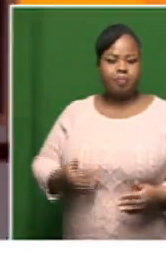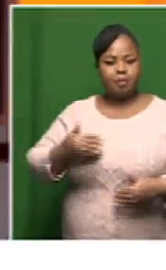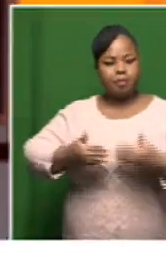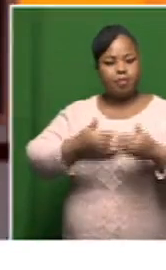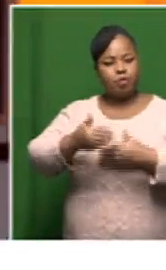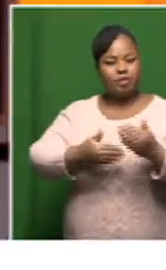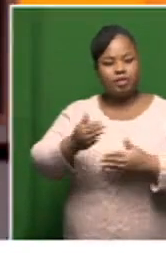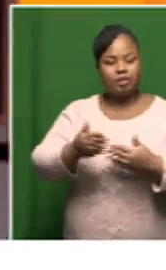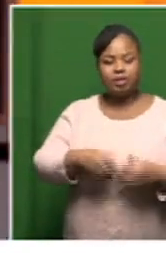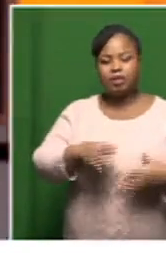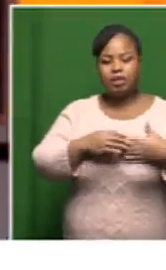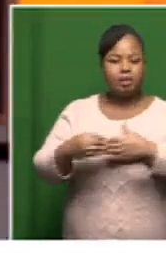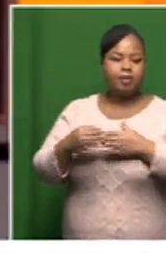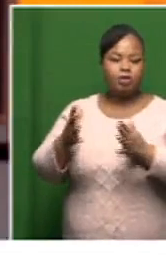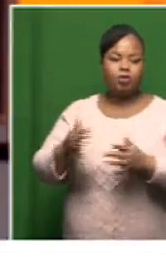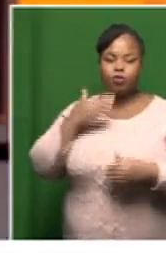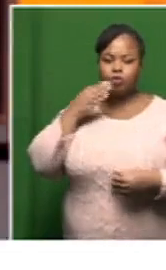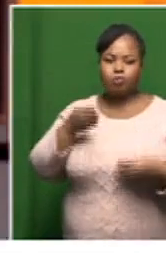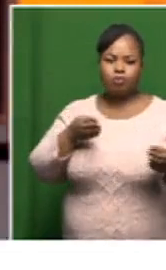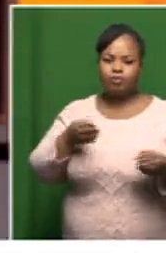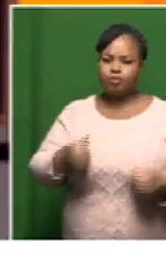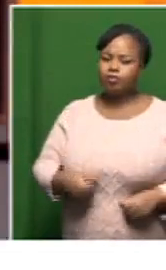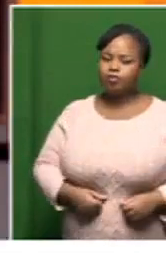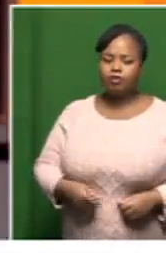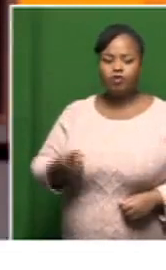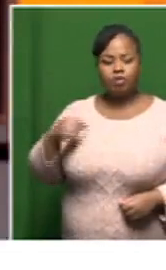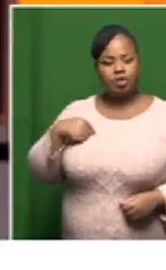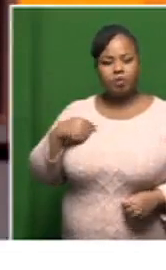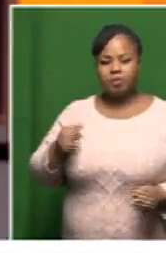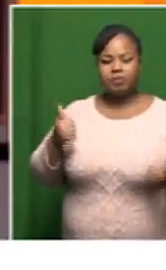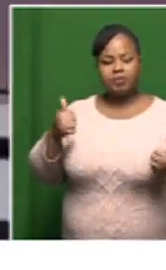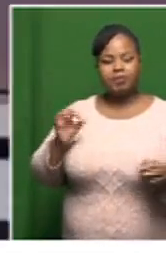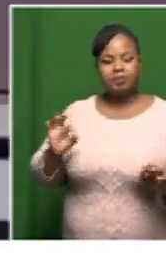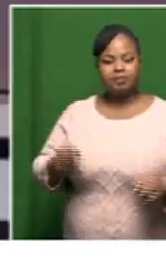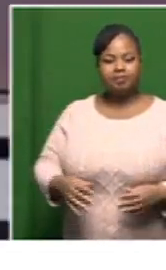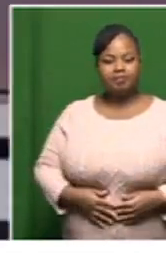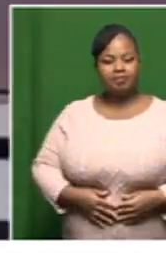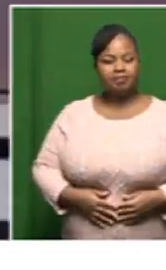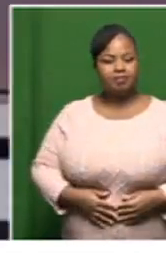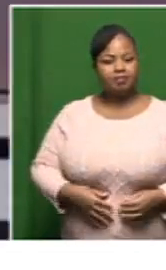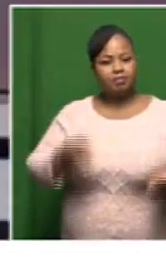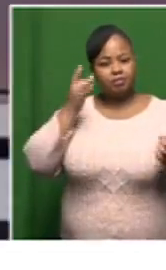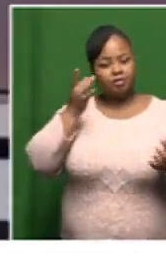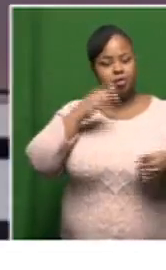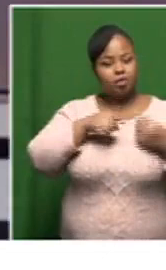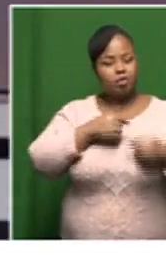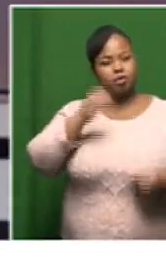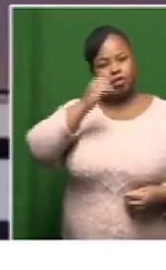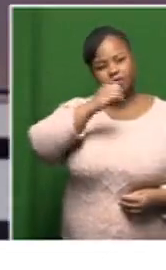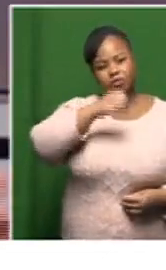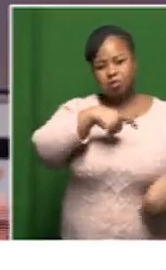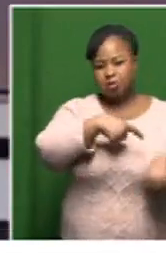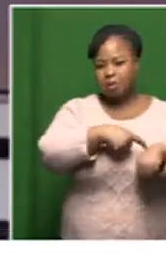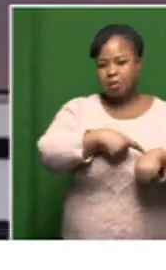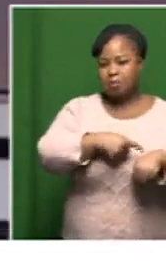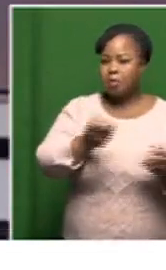processes and the mentors. It was a very refreshing. Yes. All right, so give us details about this afternoon. What time?